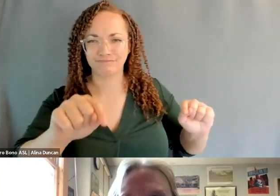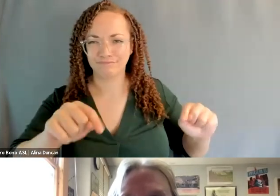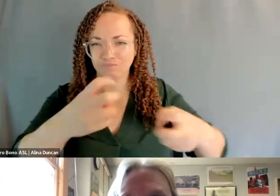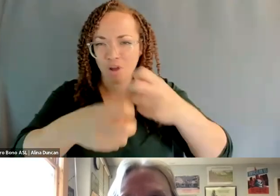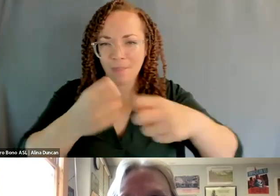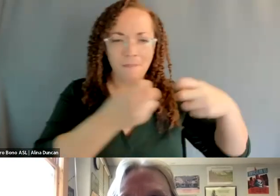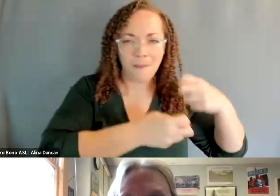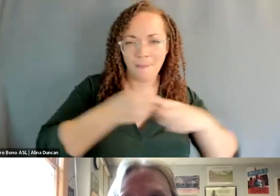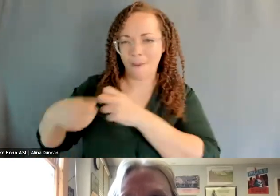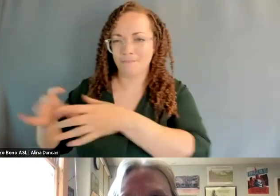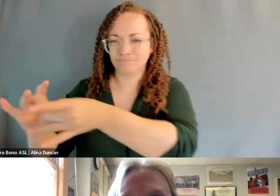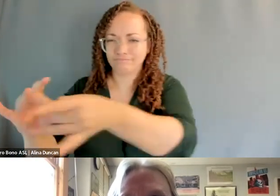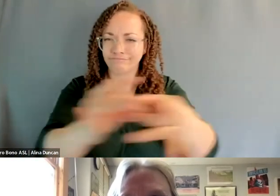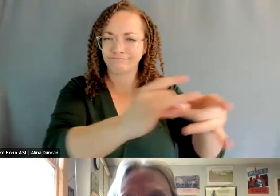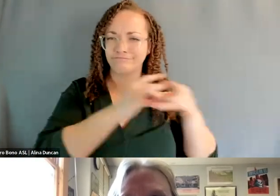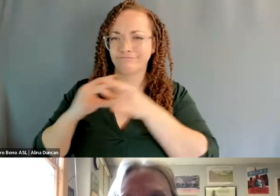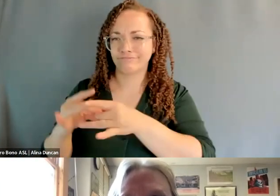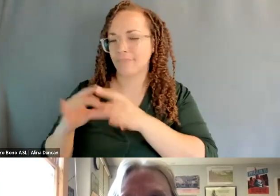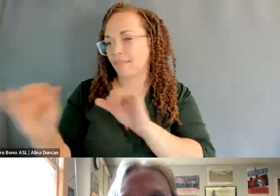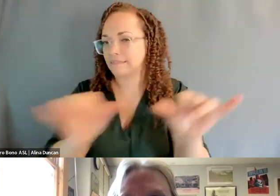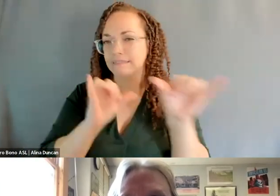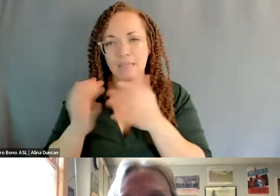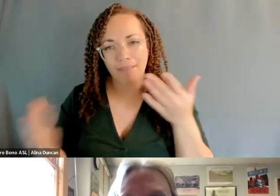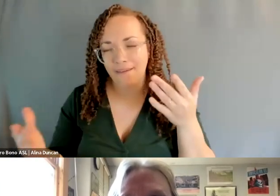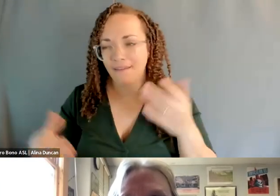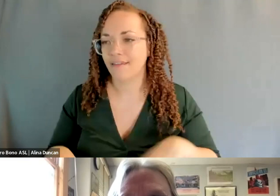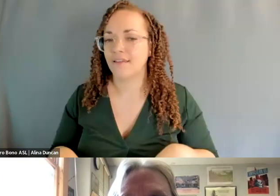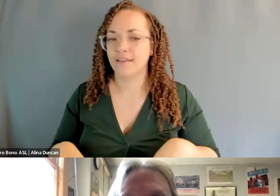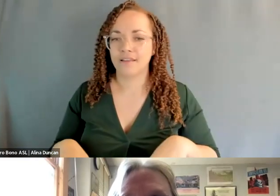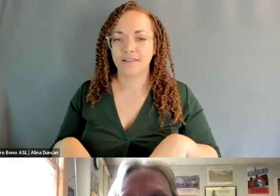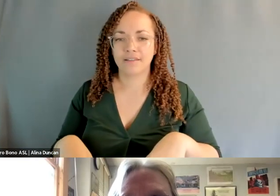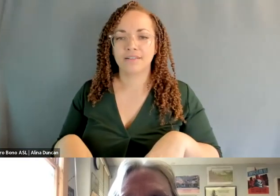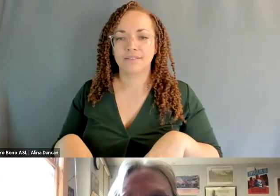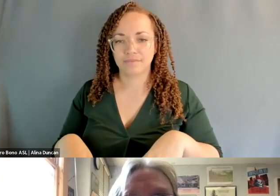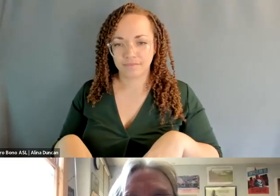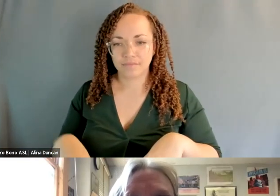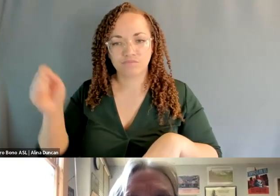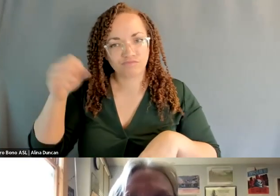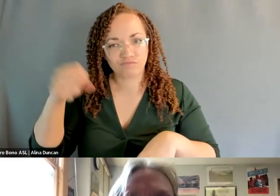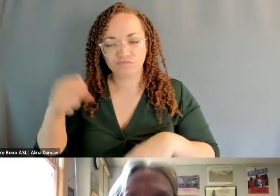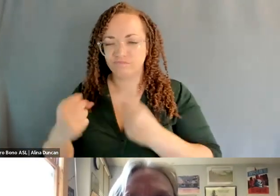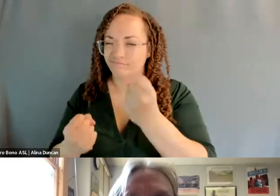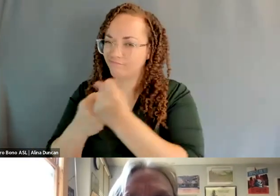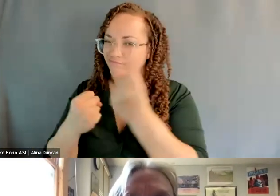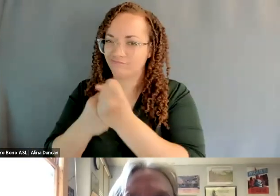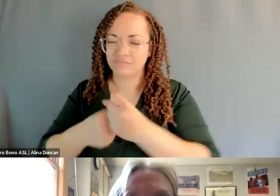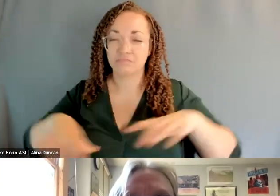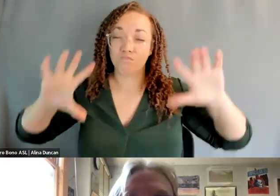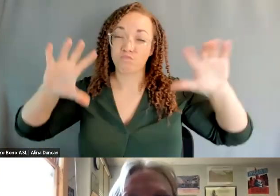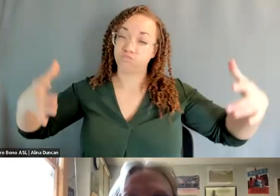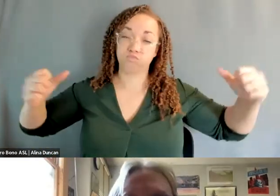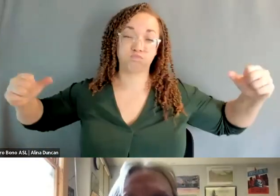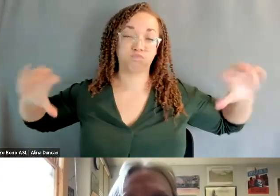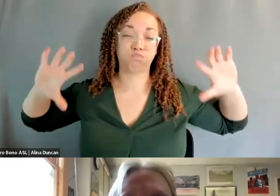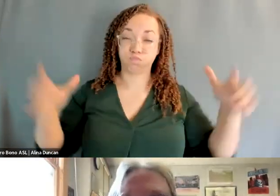dehumanization. So big ups to mass mobilization and building across movements, as you both said. Can